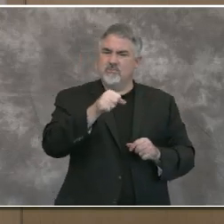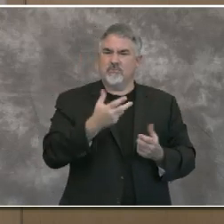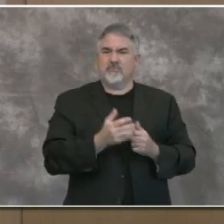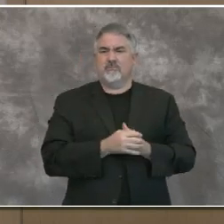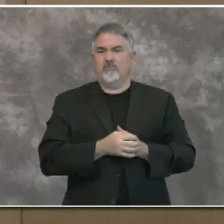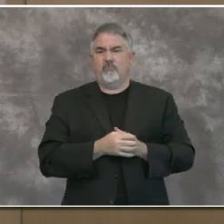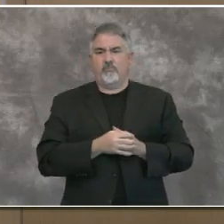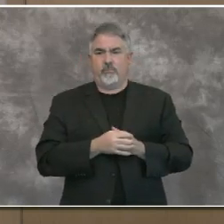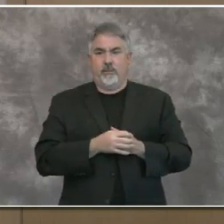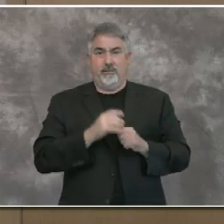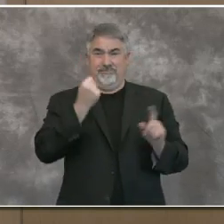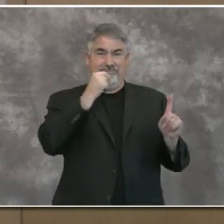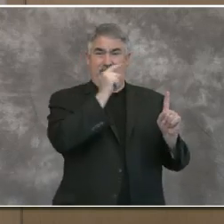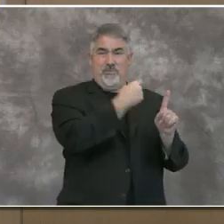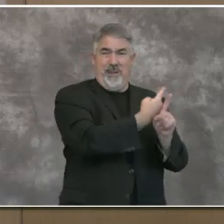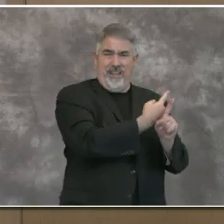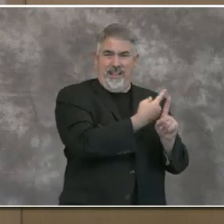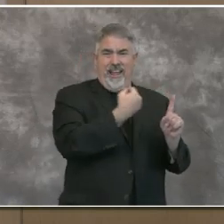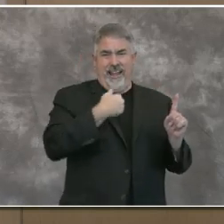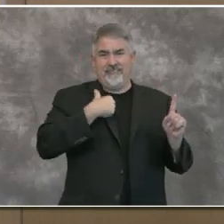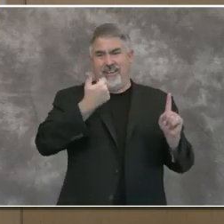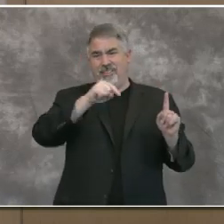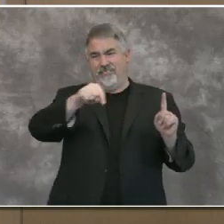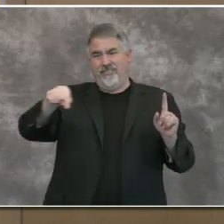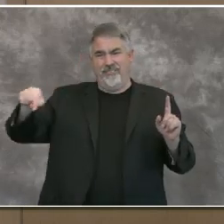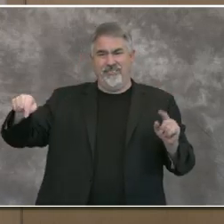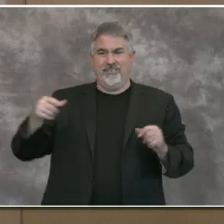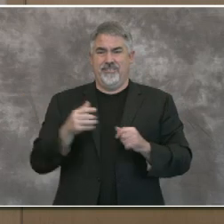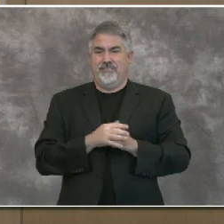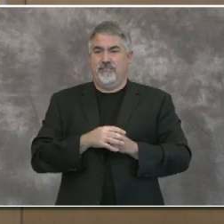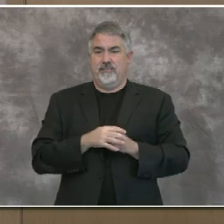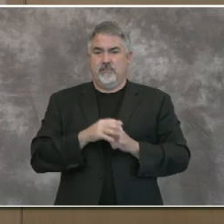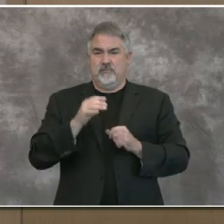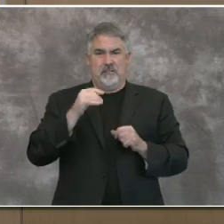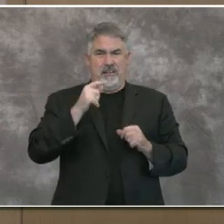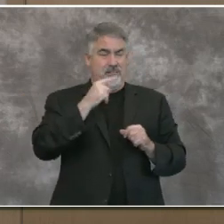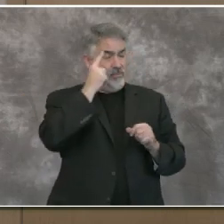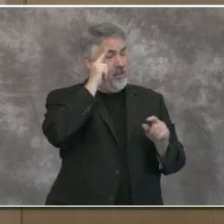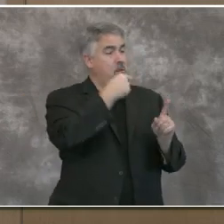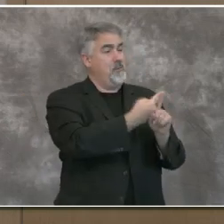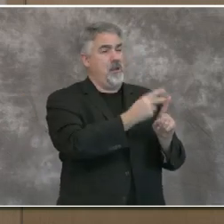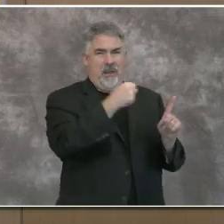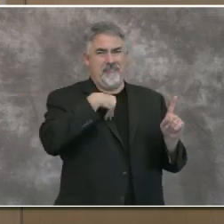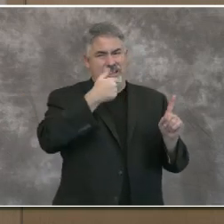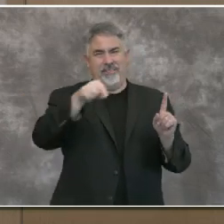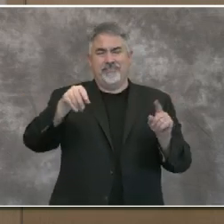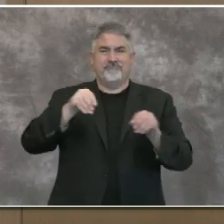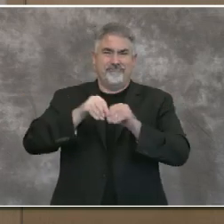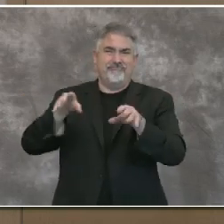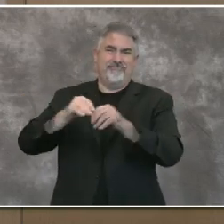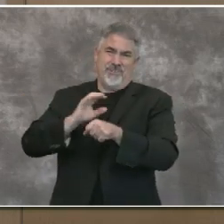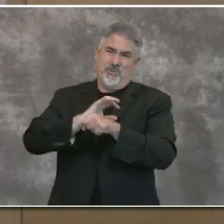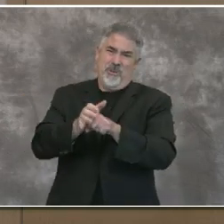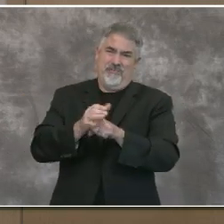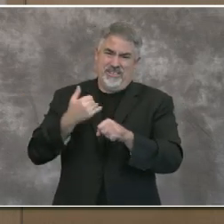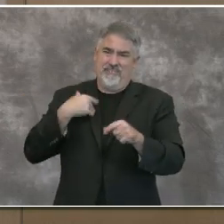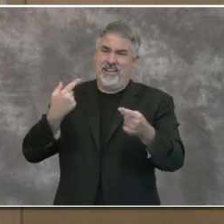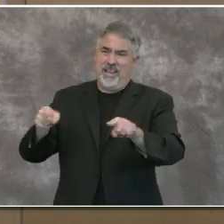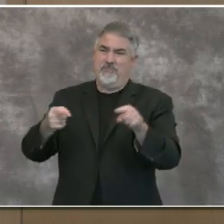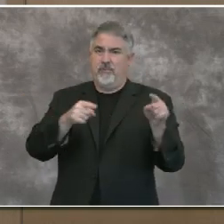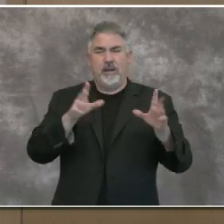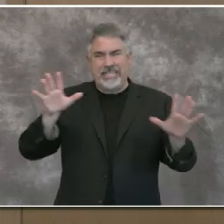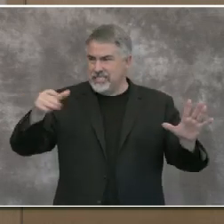just those facilities that have active outbreaks, but we are also ensuring that we are working